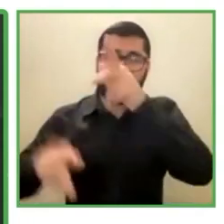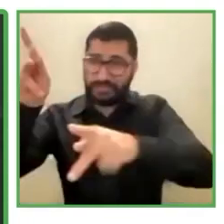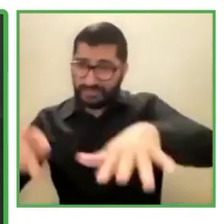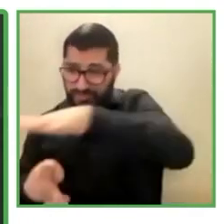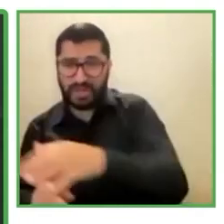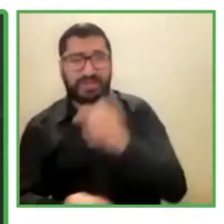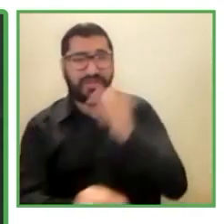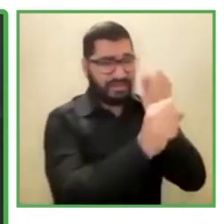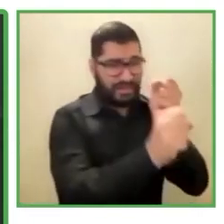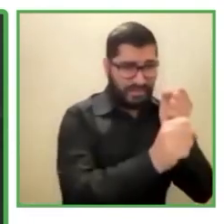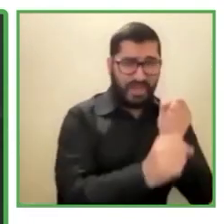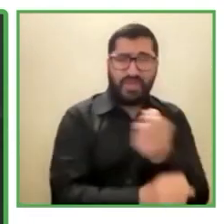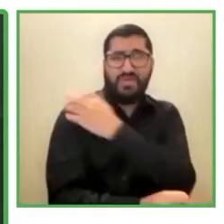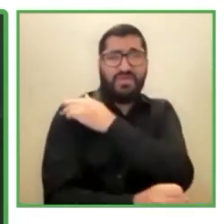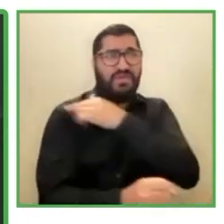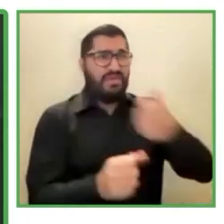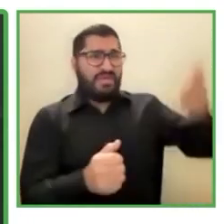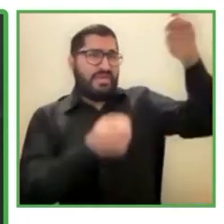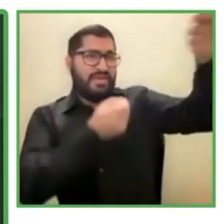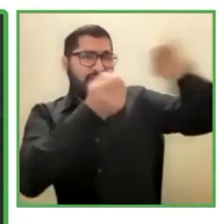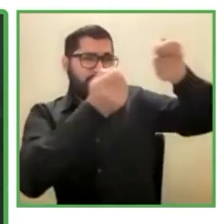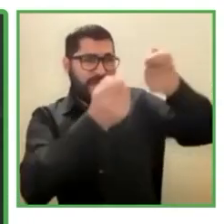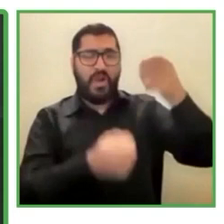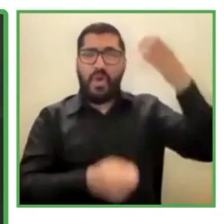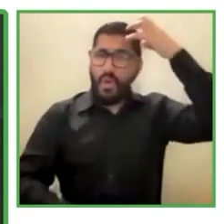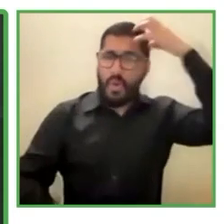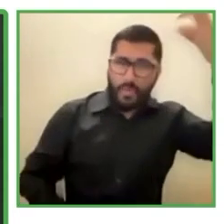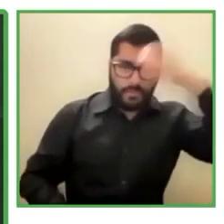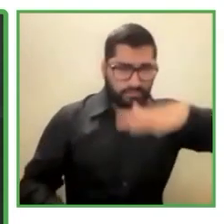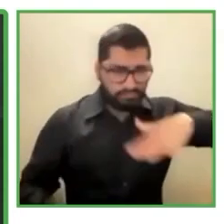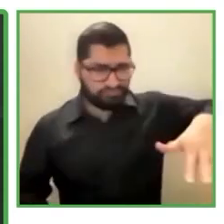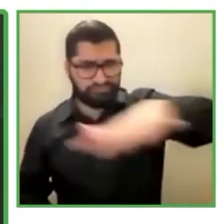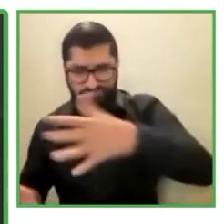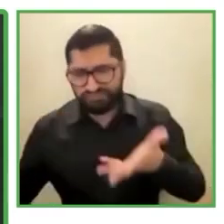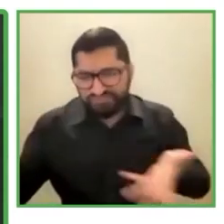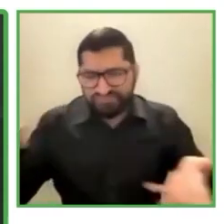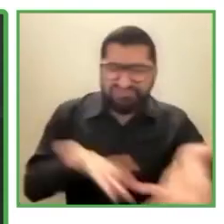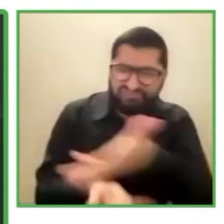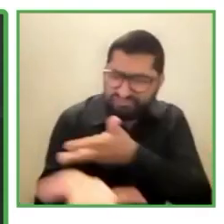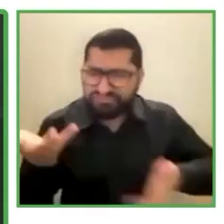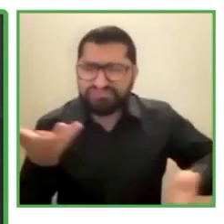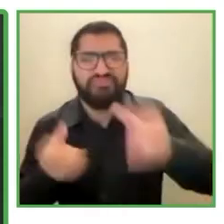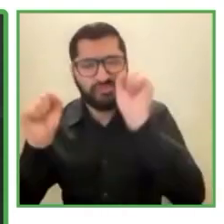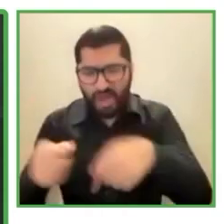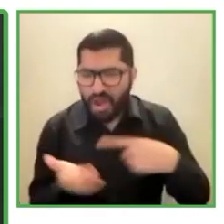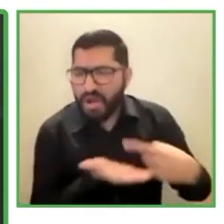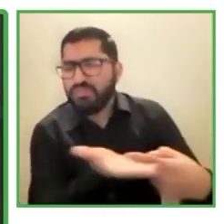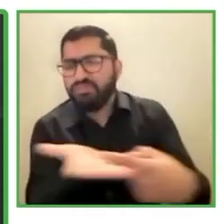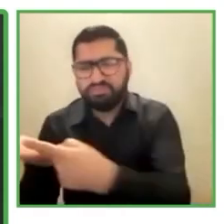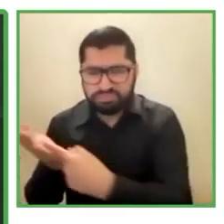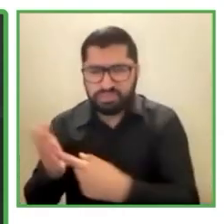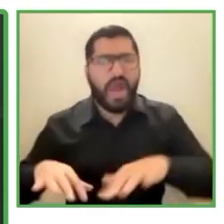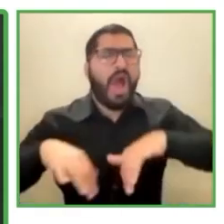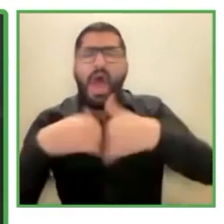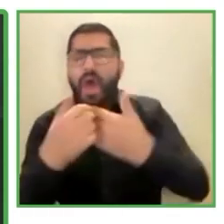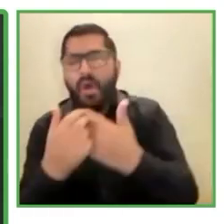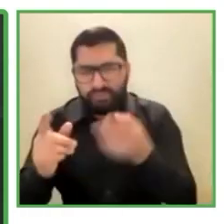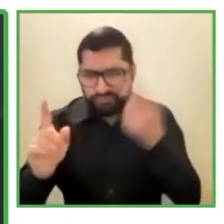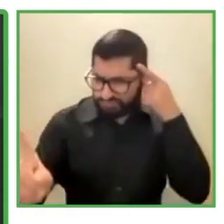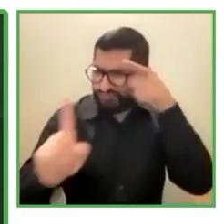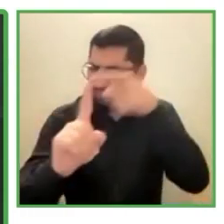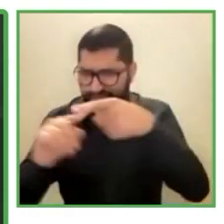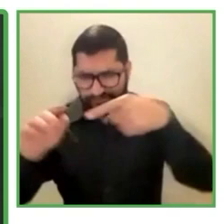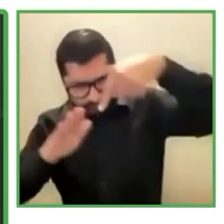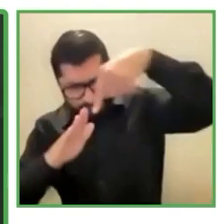the governmental institutions, specifically by activities that deepen the